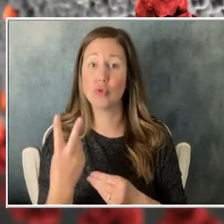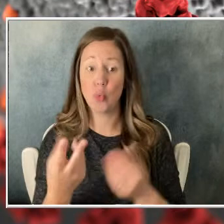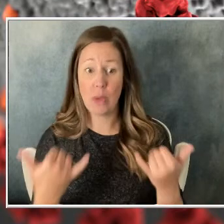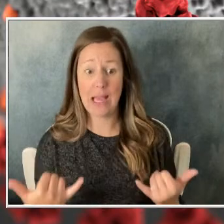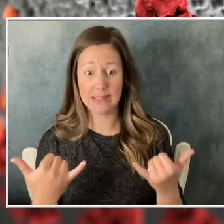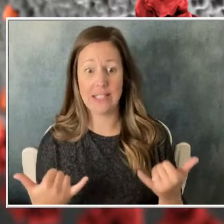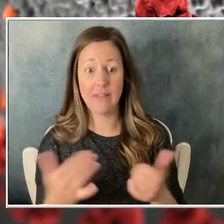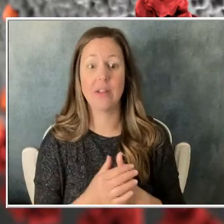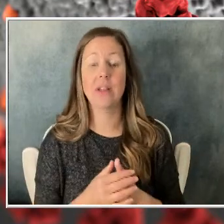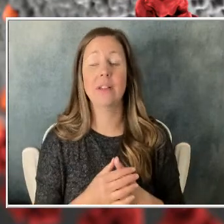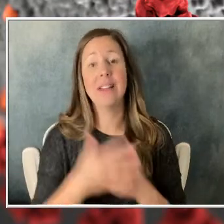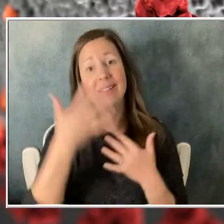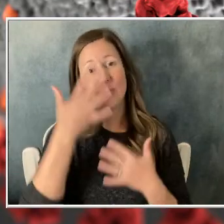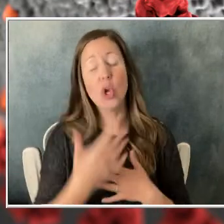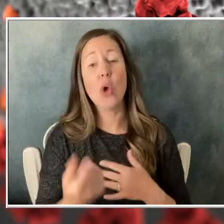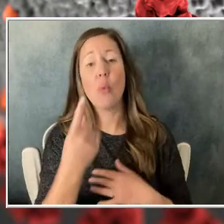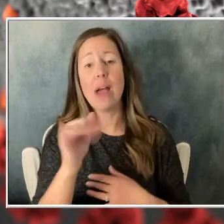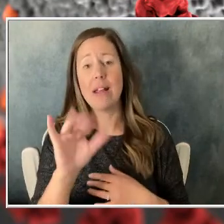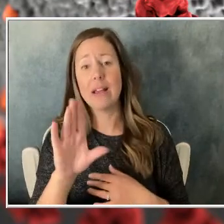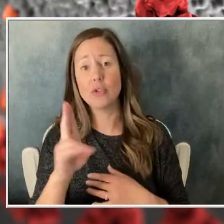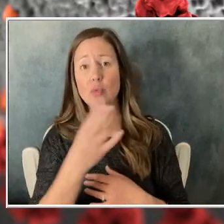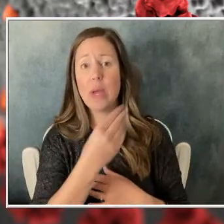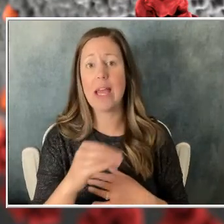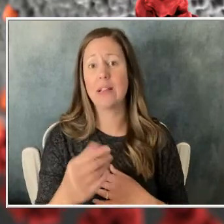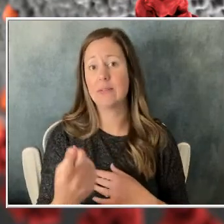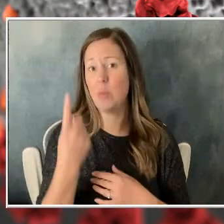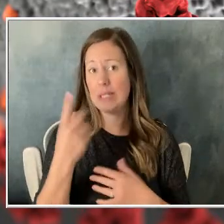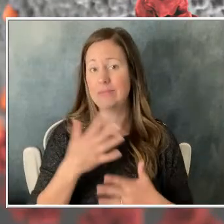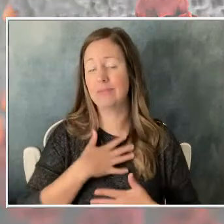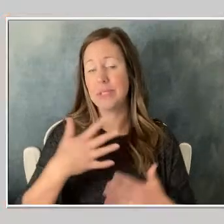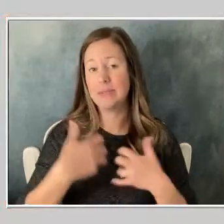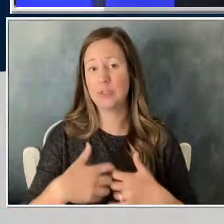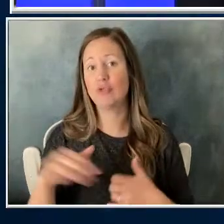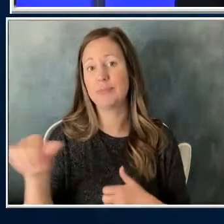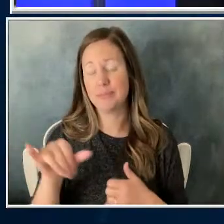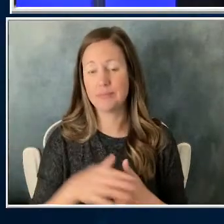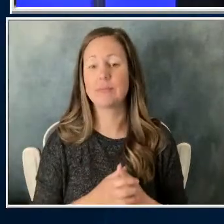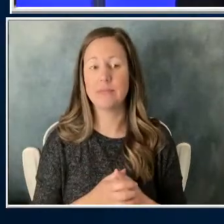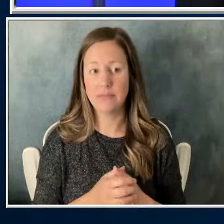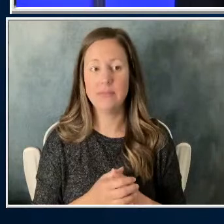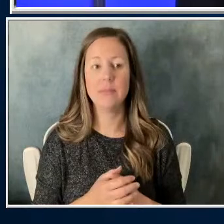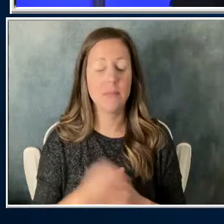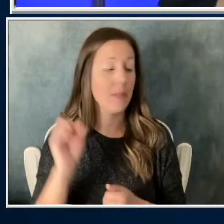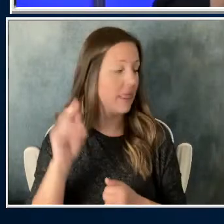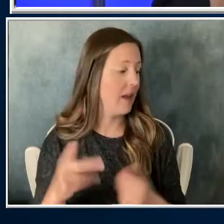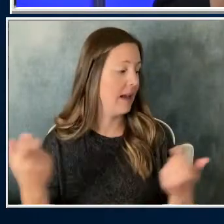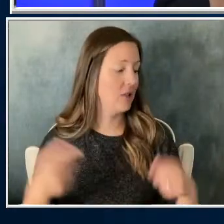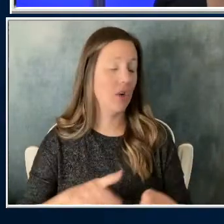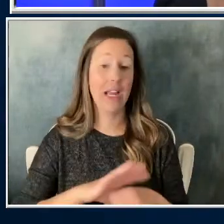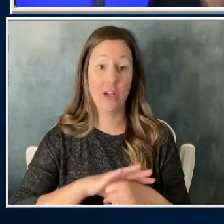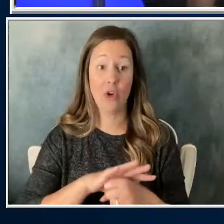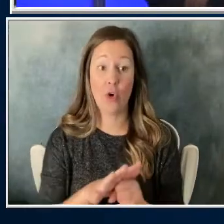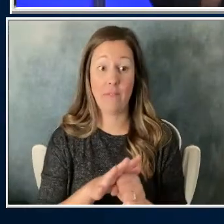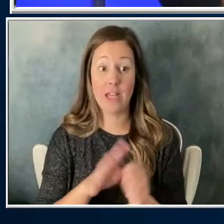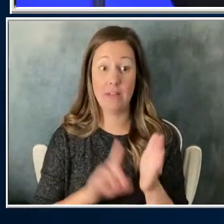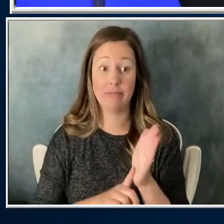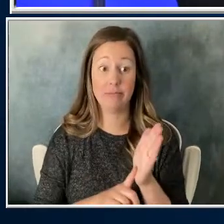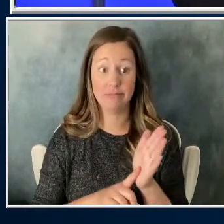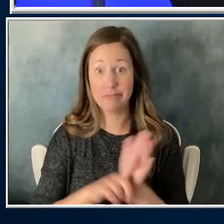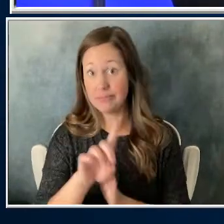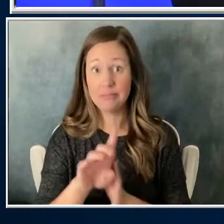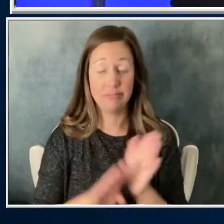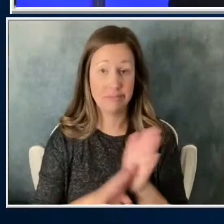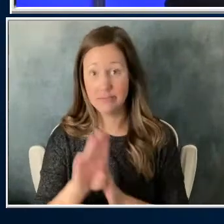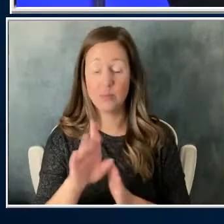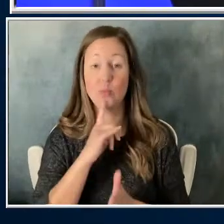in the ICU and is on the ventilator as well. So. All right, Hawk, so during the height of the pandemic, more people took cleaning their bodies and their